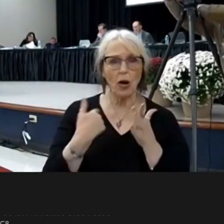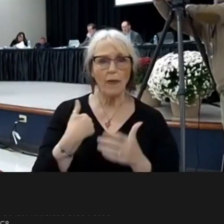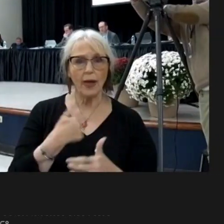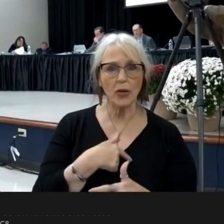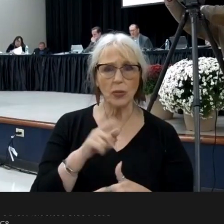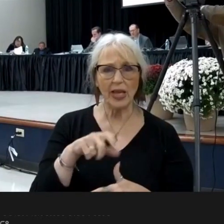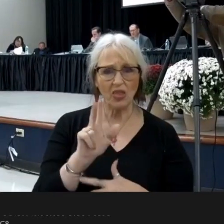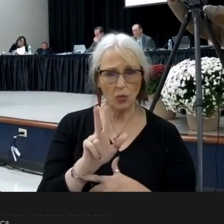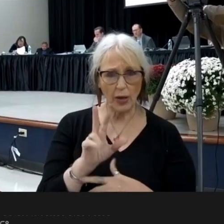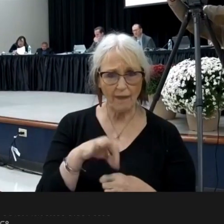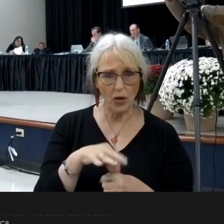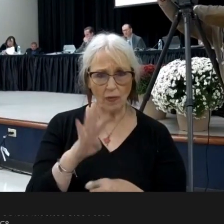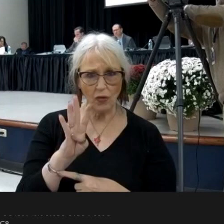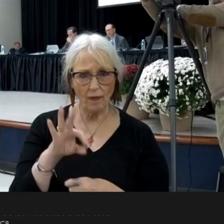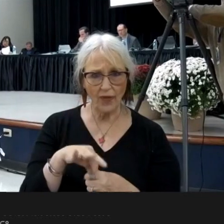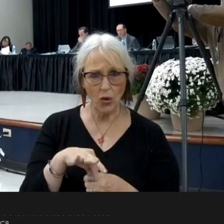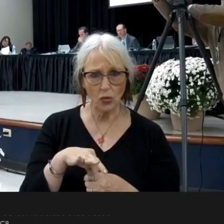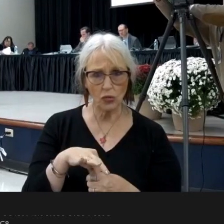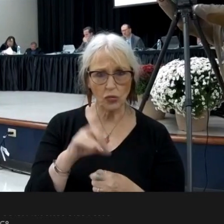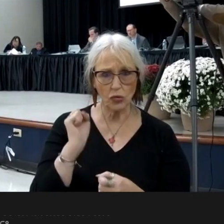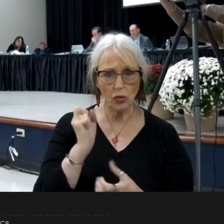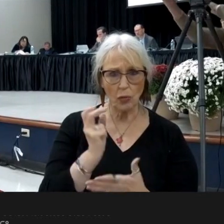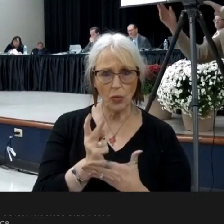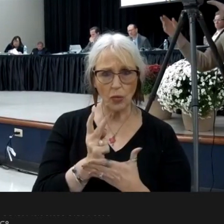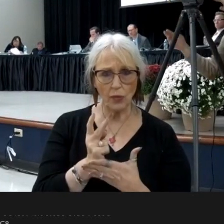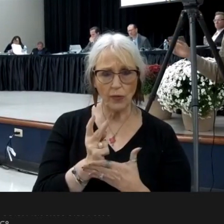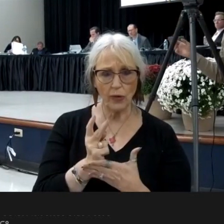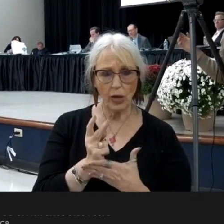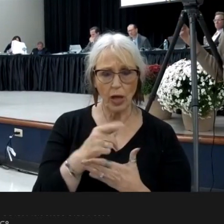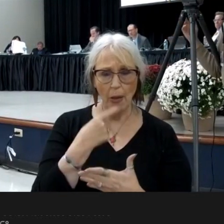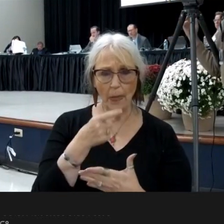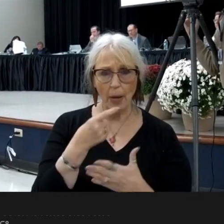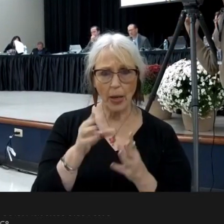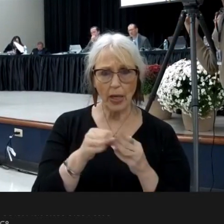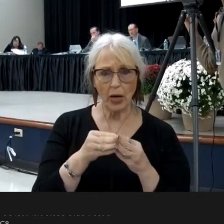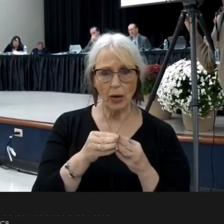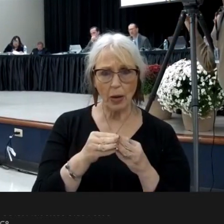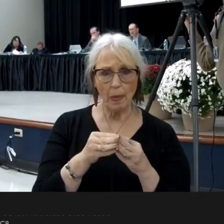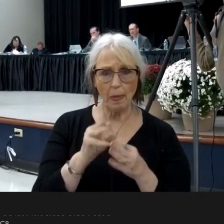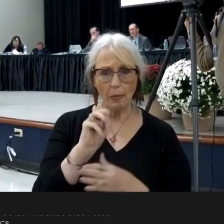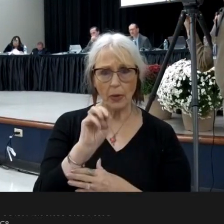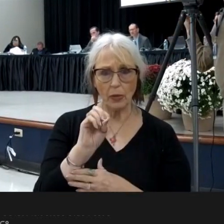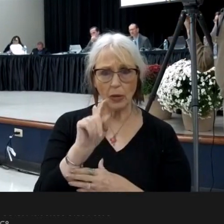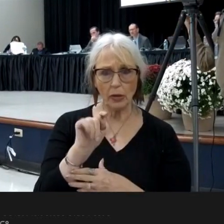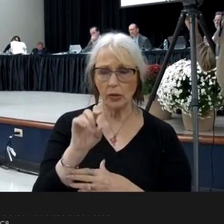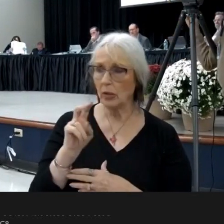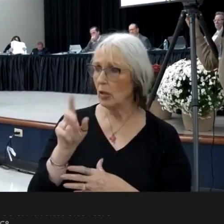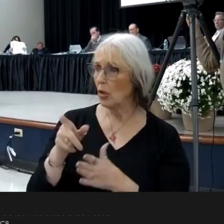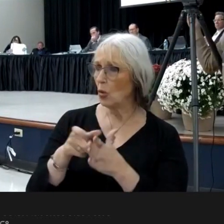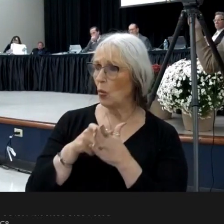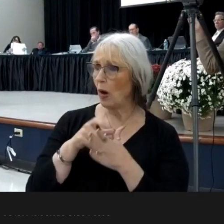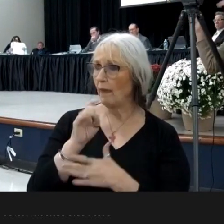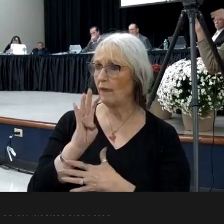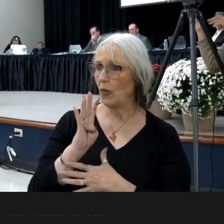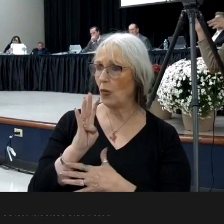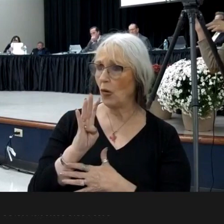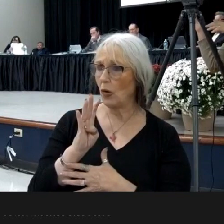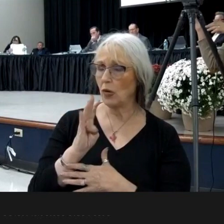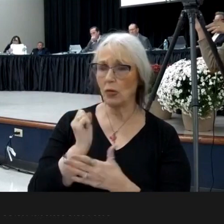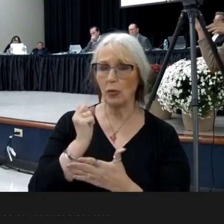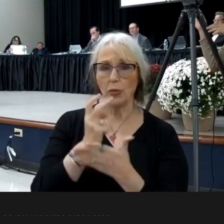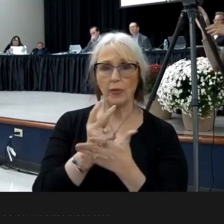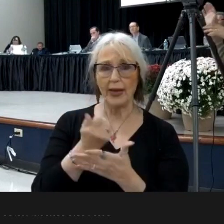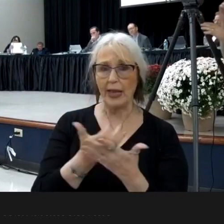3 votes or 4 votes to approve a public hearing motion? You need 4 votes to approve anything on the